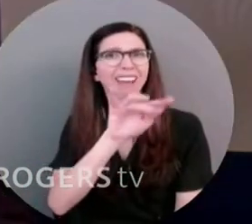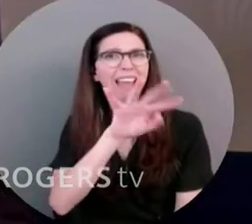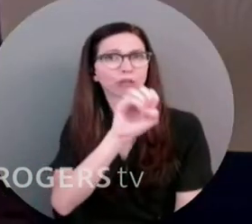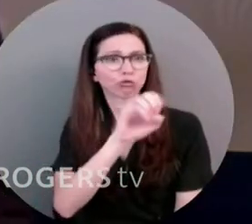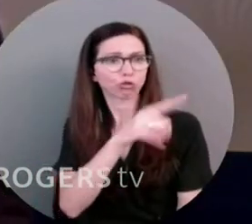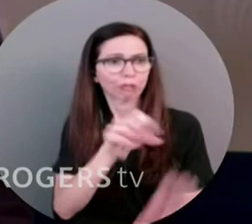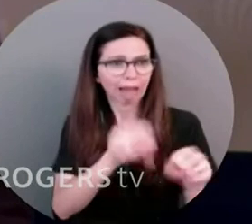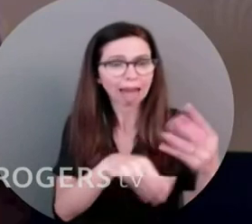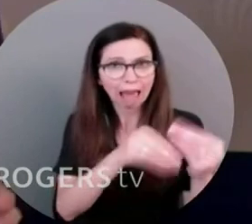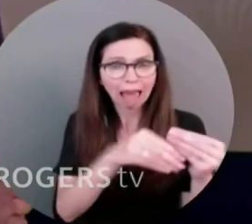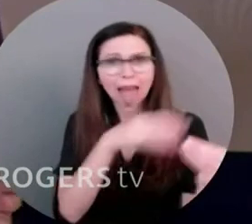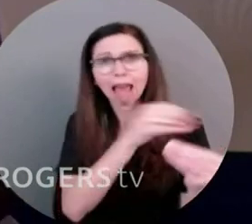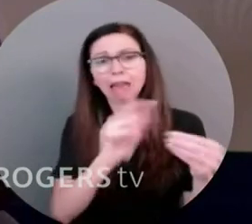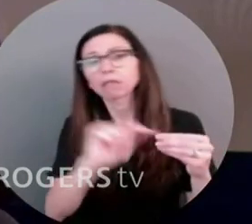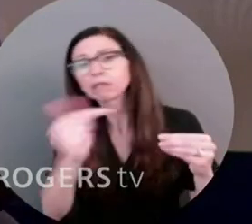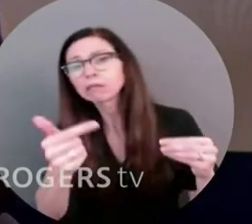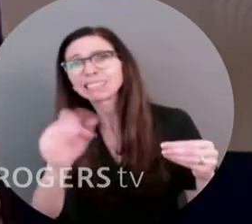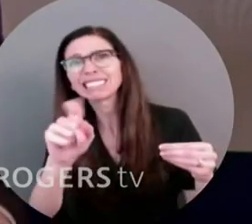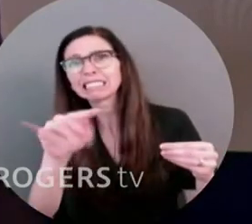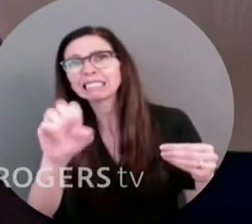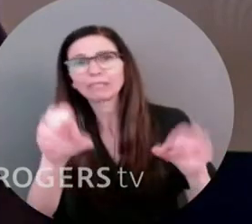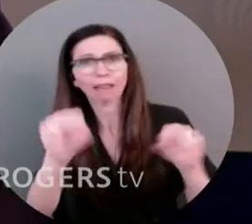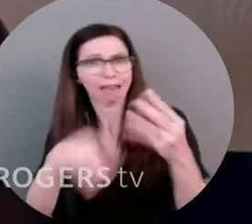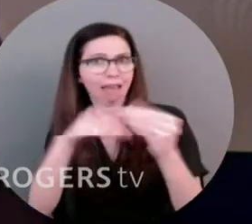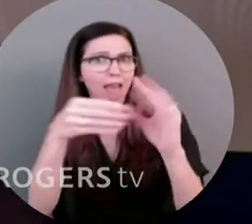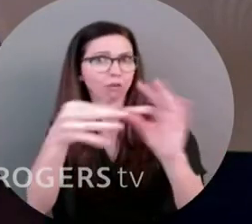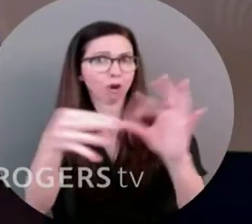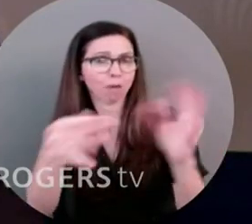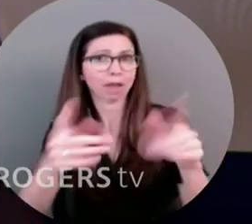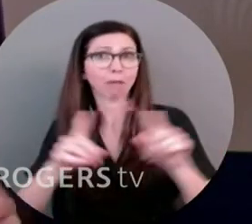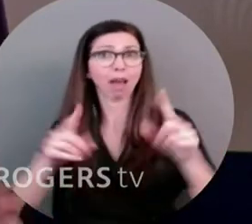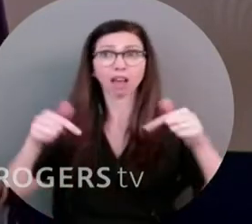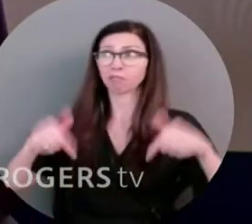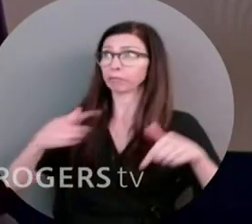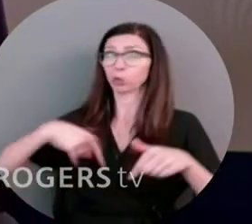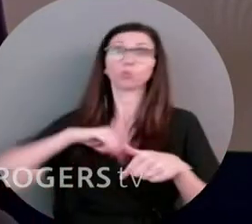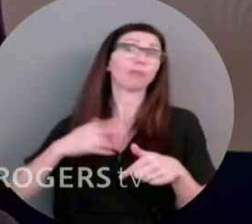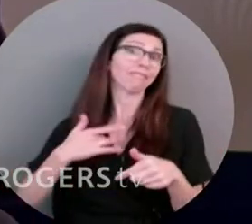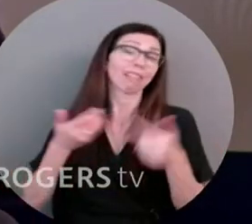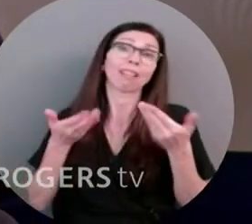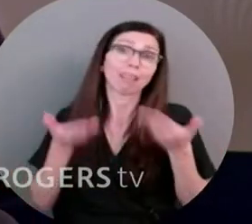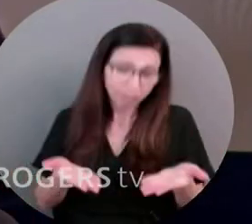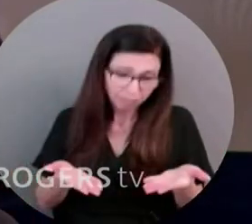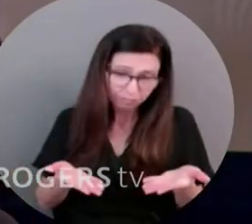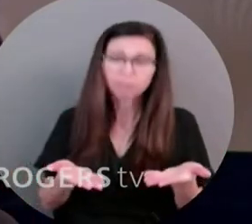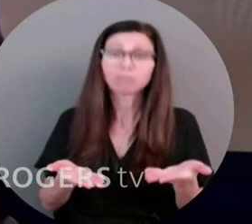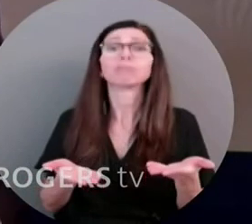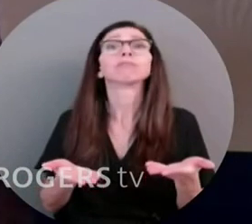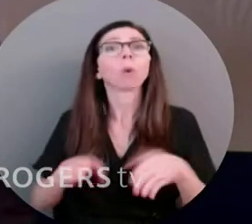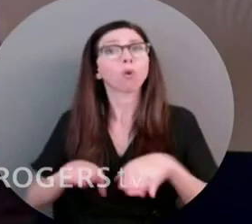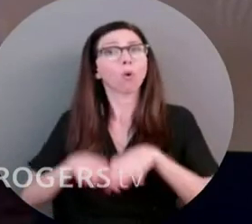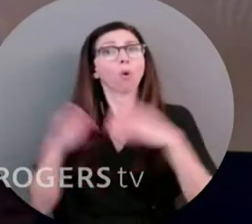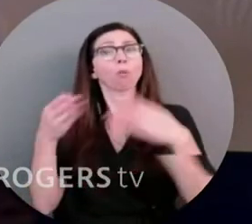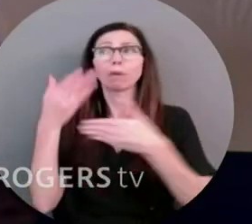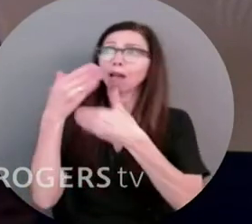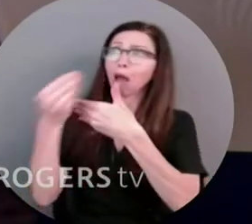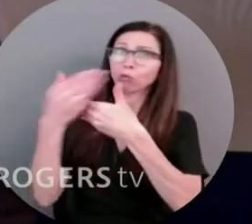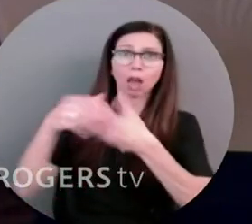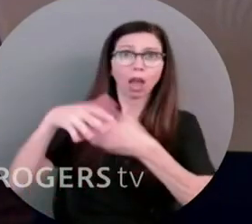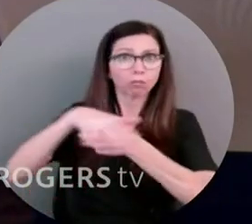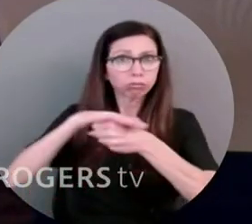logistics. This is a small help. We think it's a significant way that we, with limited resources,